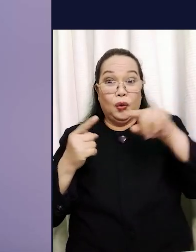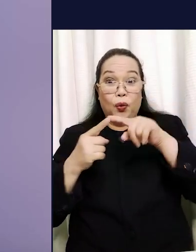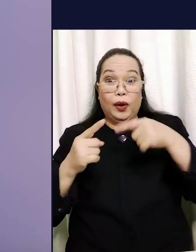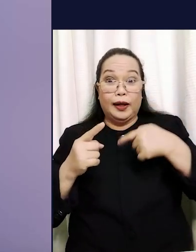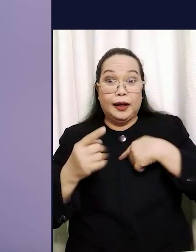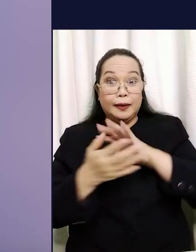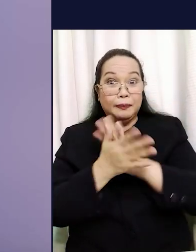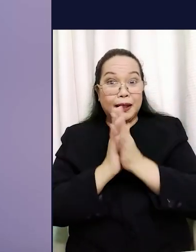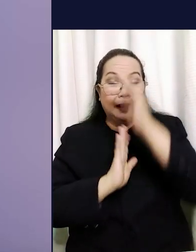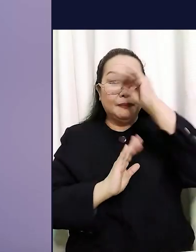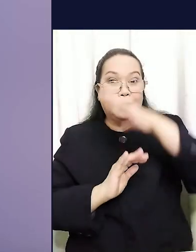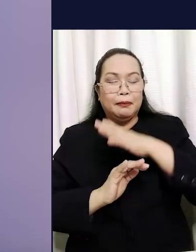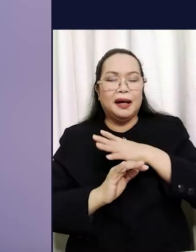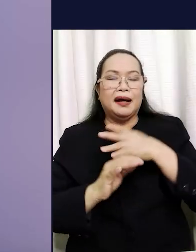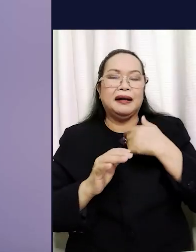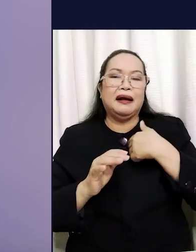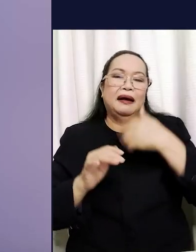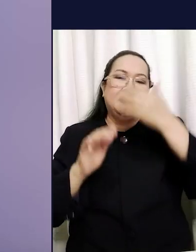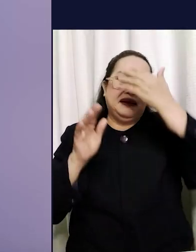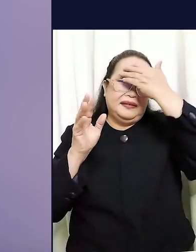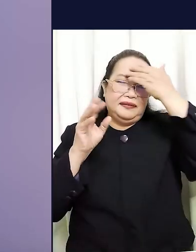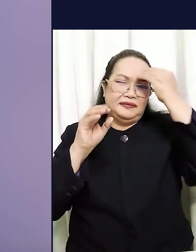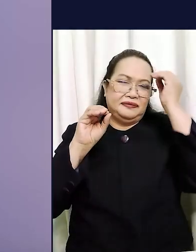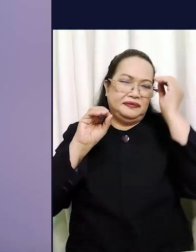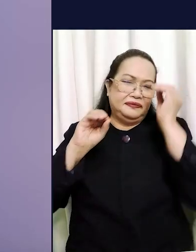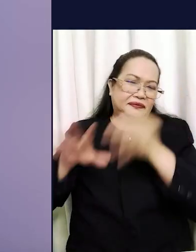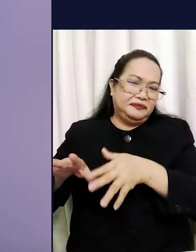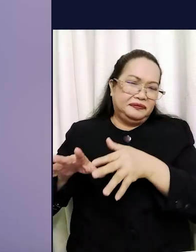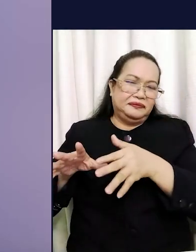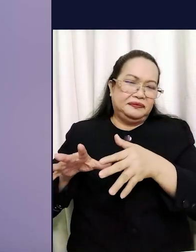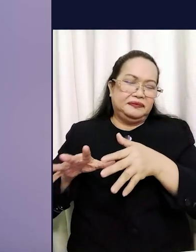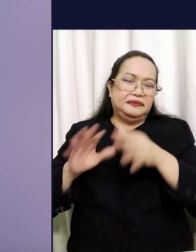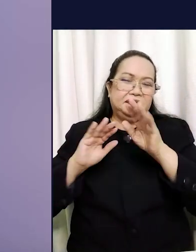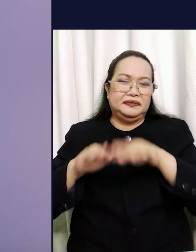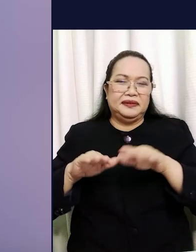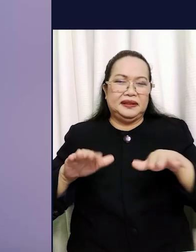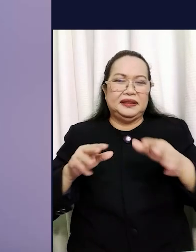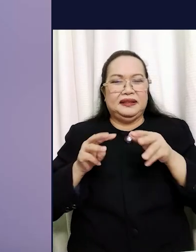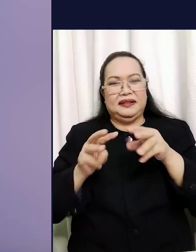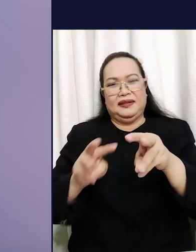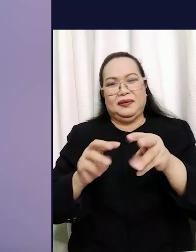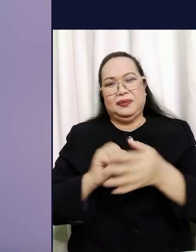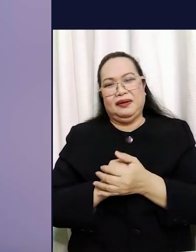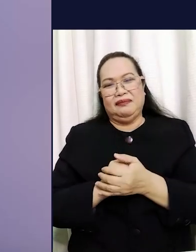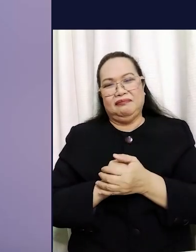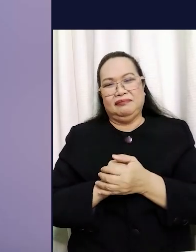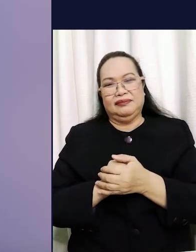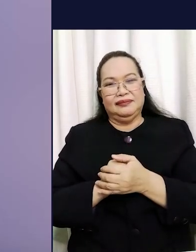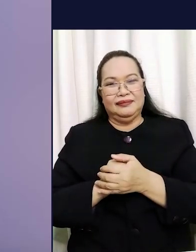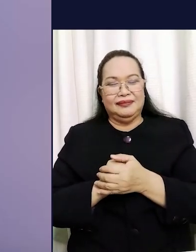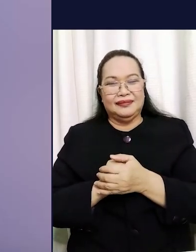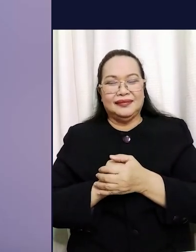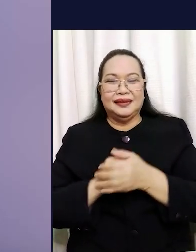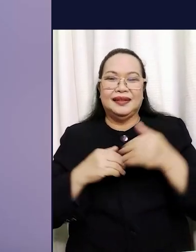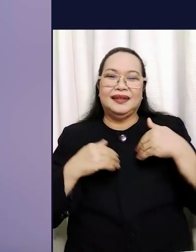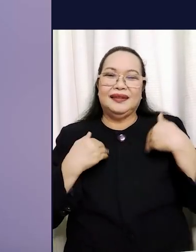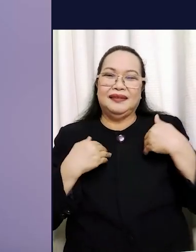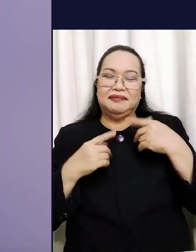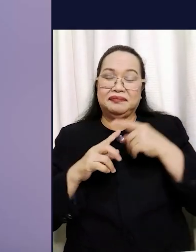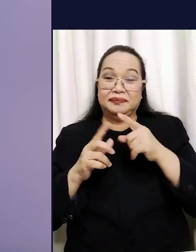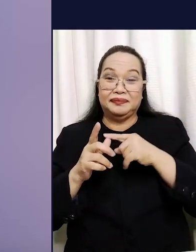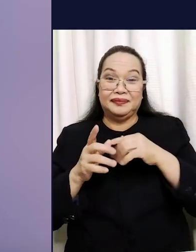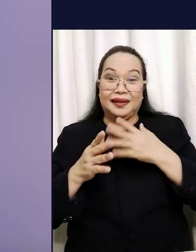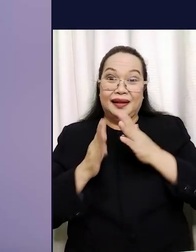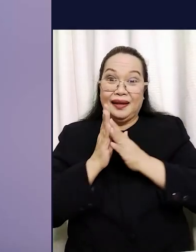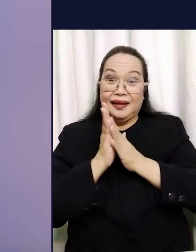people, you are like a child. But here, in verse 11, in last part, when I became a man, I